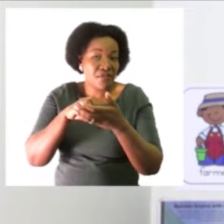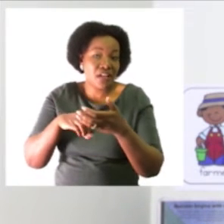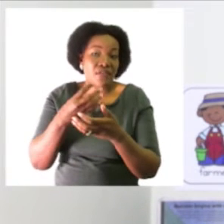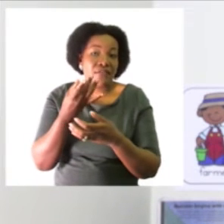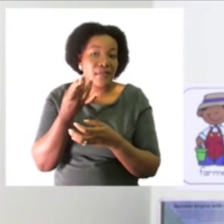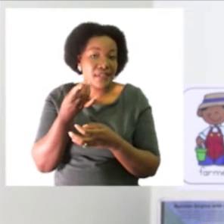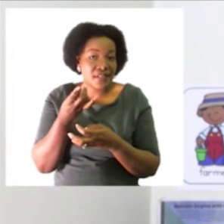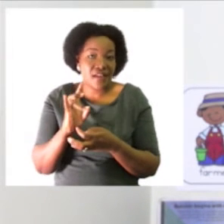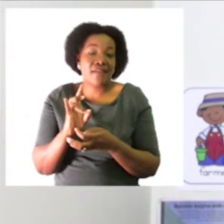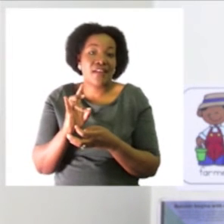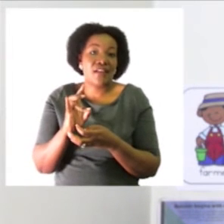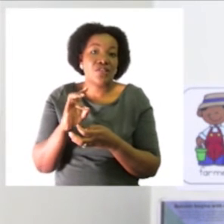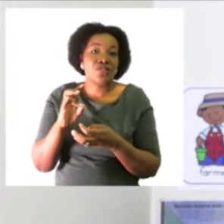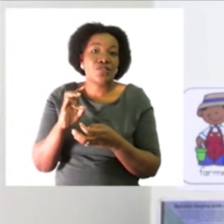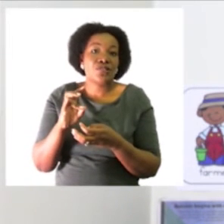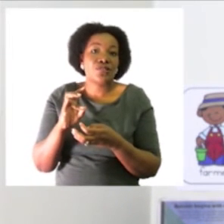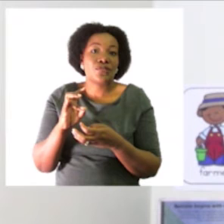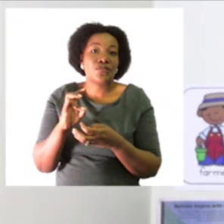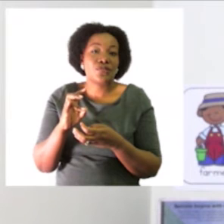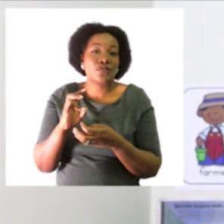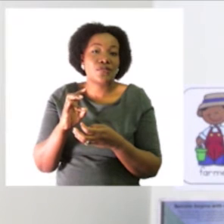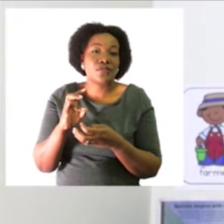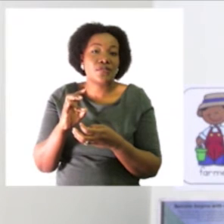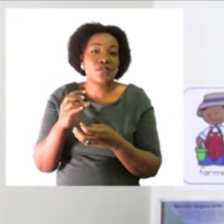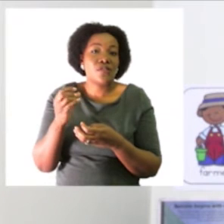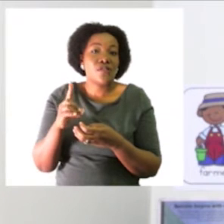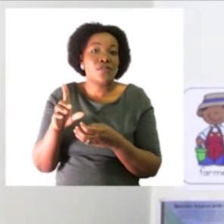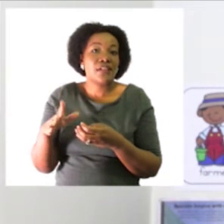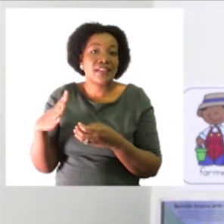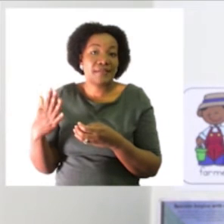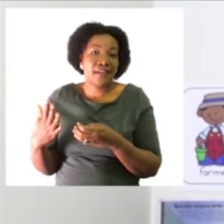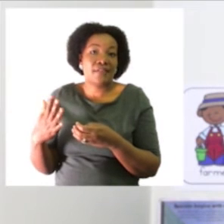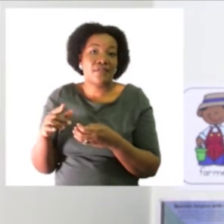we form a 10 here. This one becomes a 10.